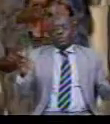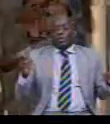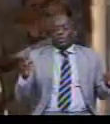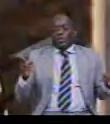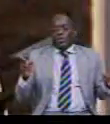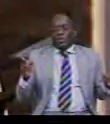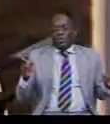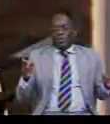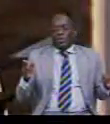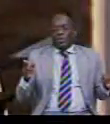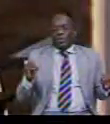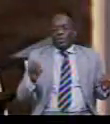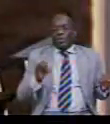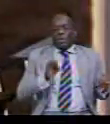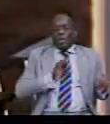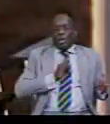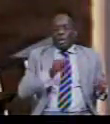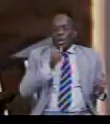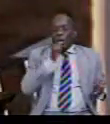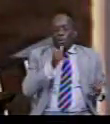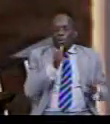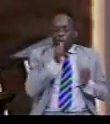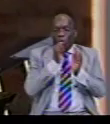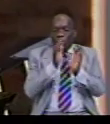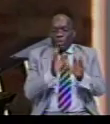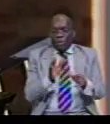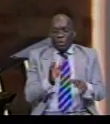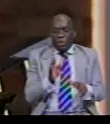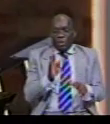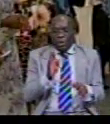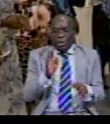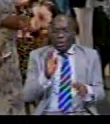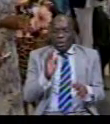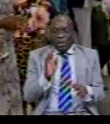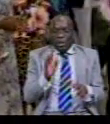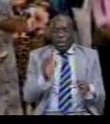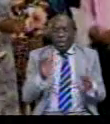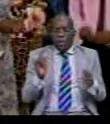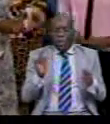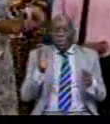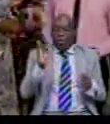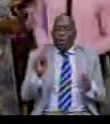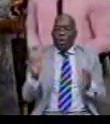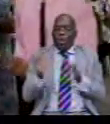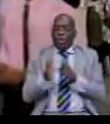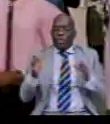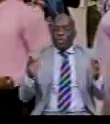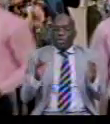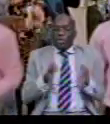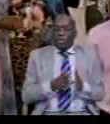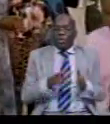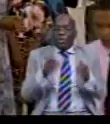redeemed. By the blood. By the blood. That Jesus shed for me.